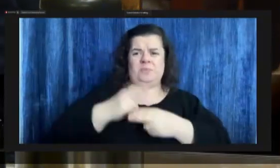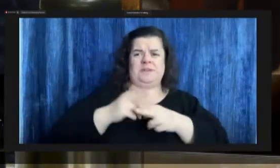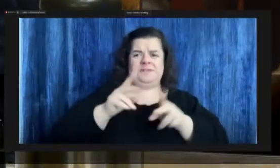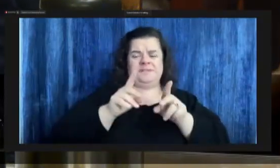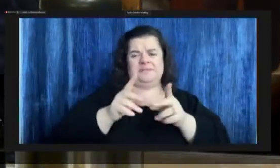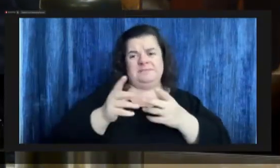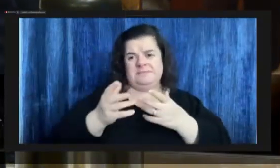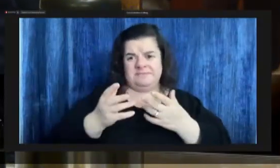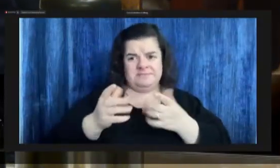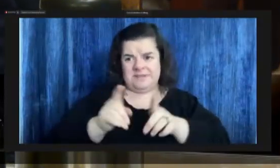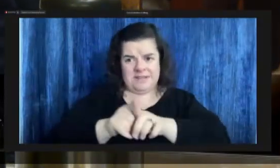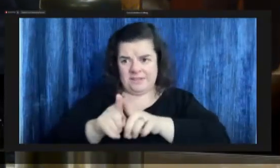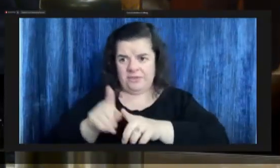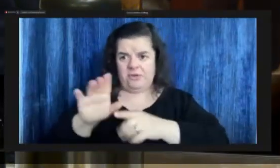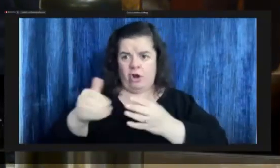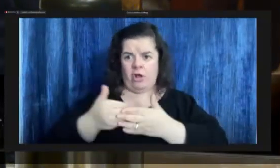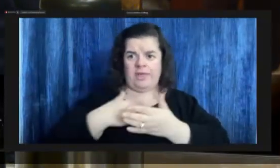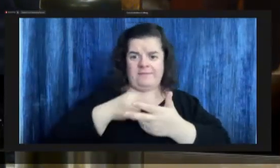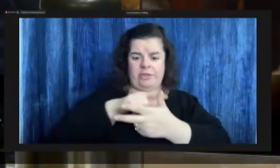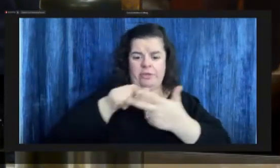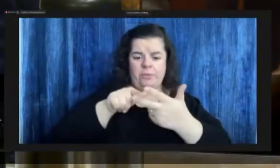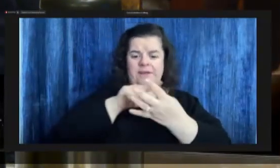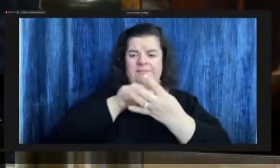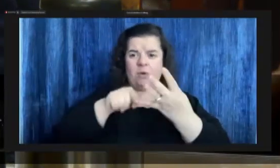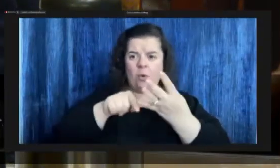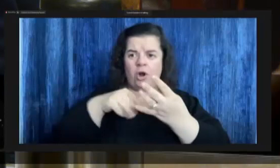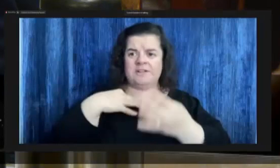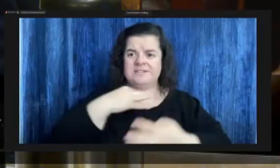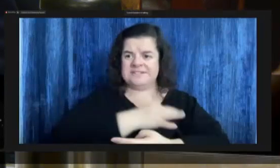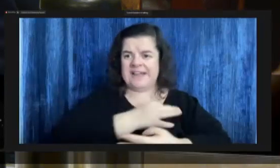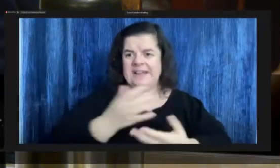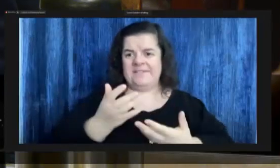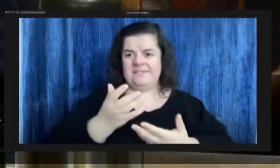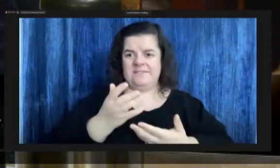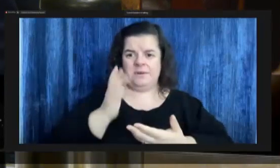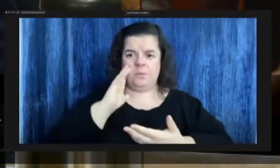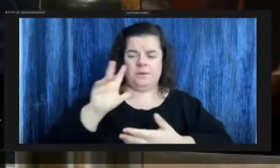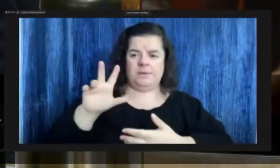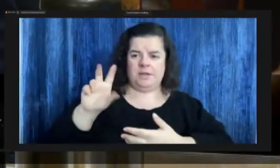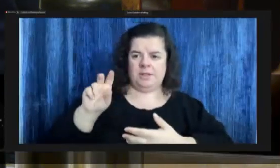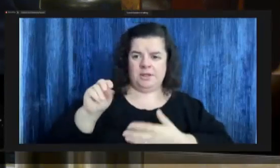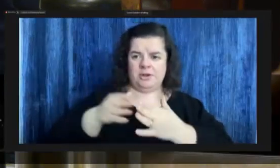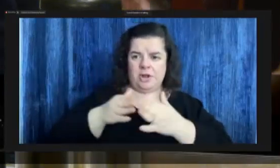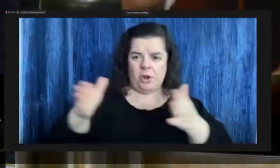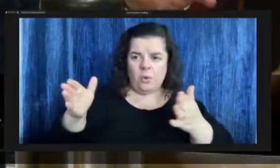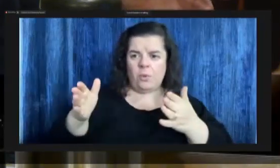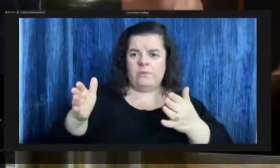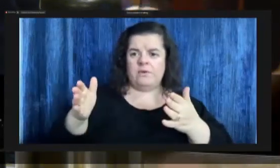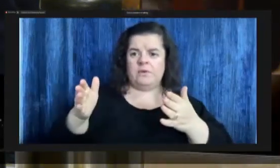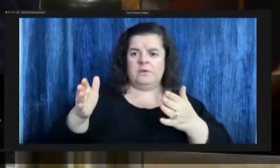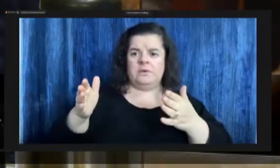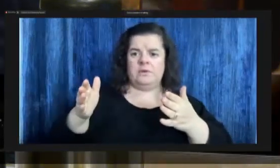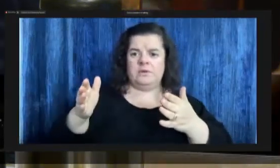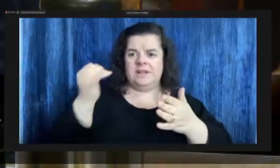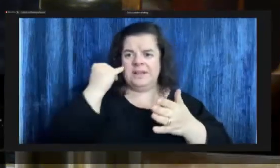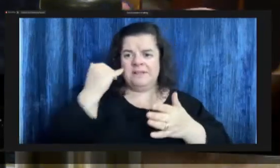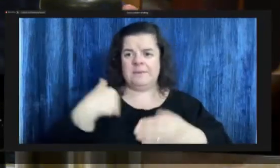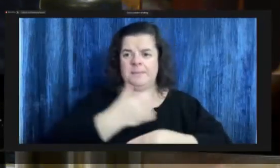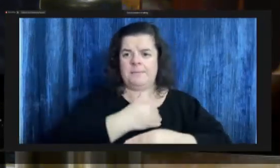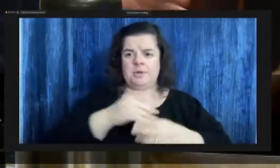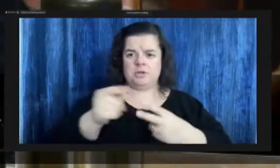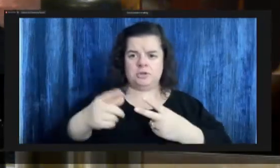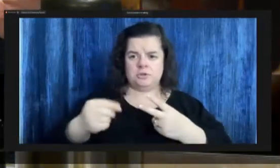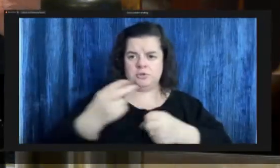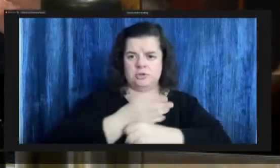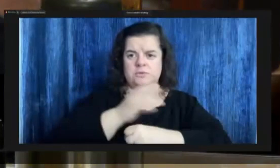all have 3-4 staff members. This is, 30 over there. If members choose to use